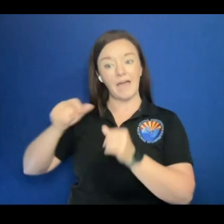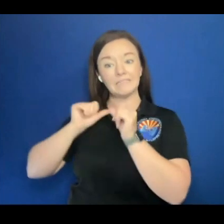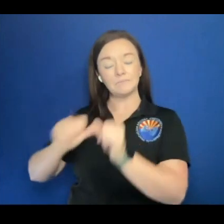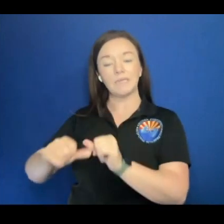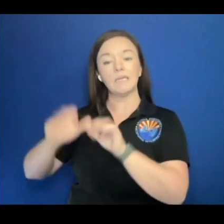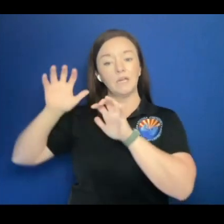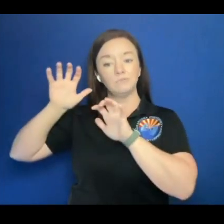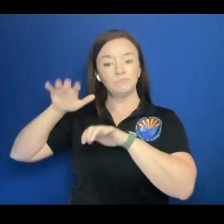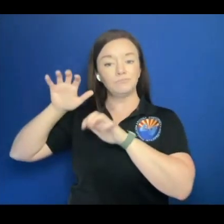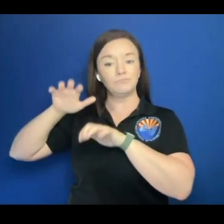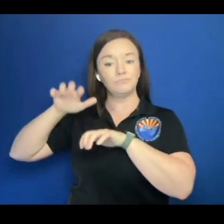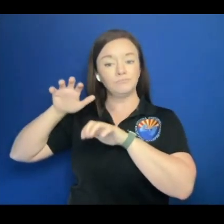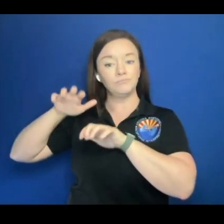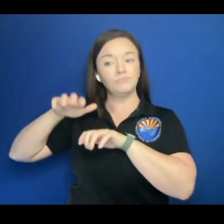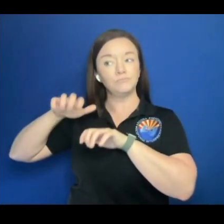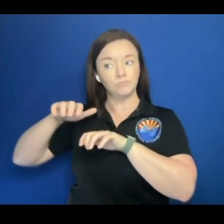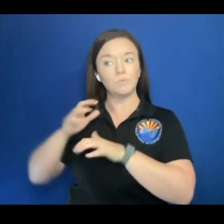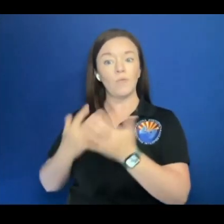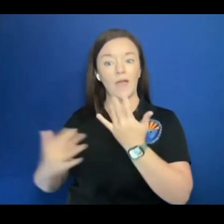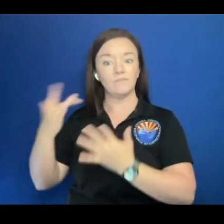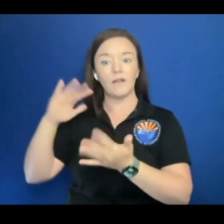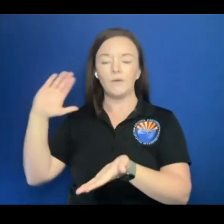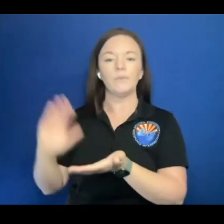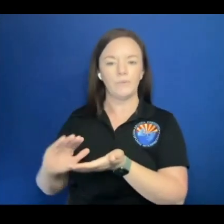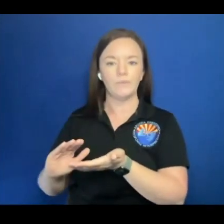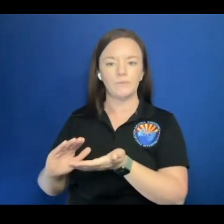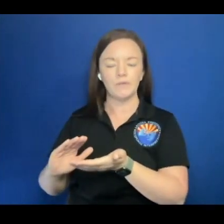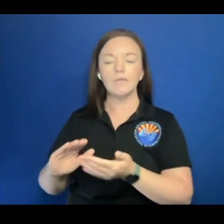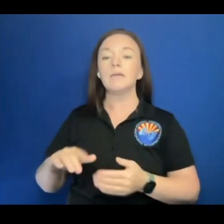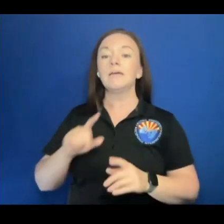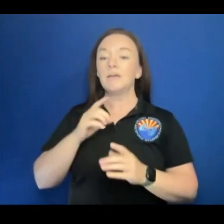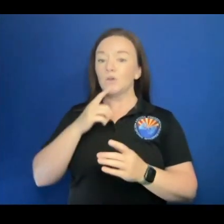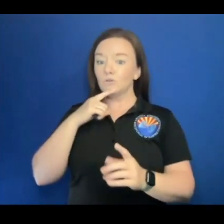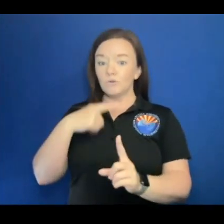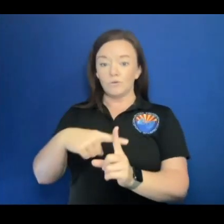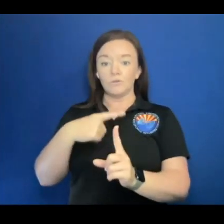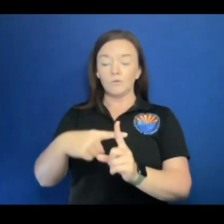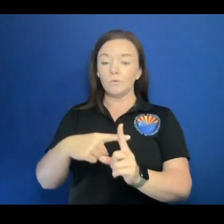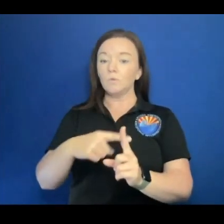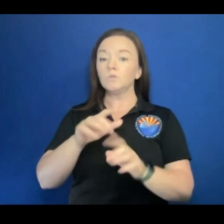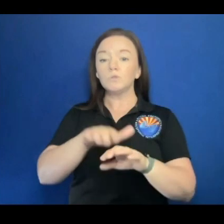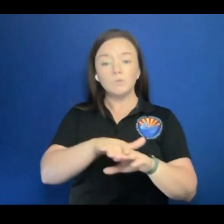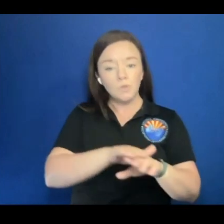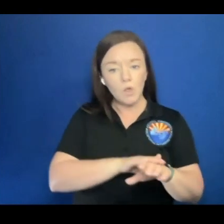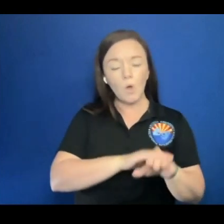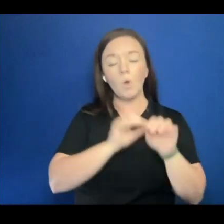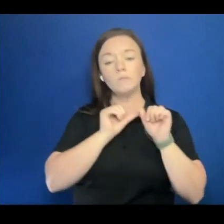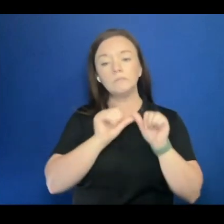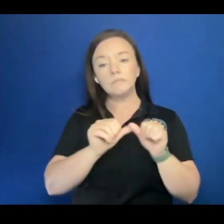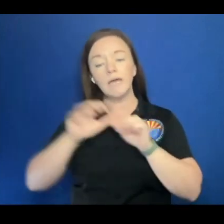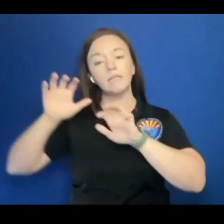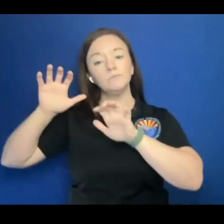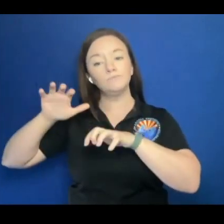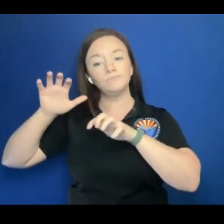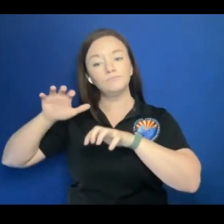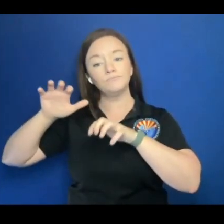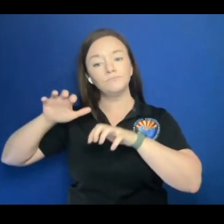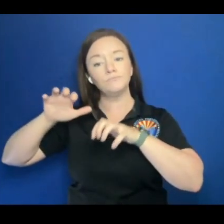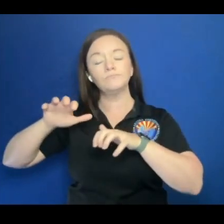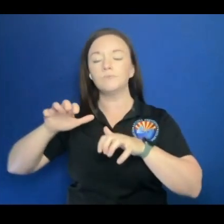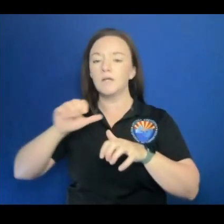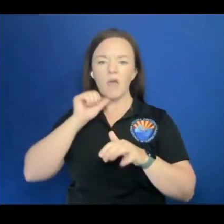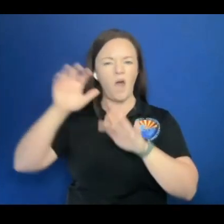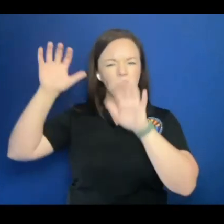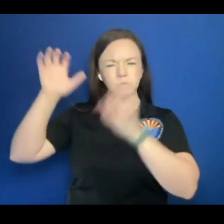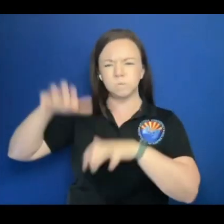tremendous amount of rain. The good news is it's been slow and steady. It hasn't all fallen at one time, which has really limited